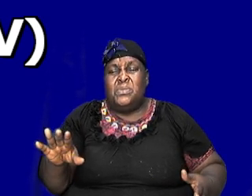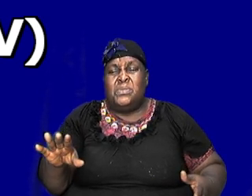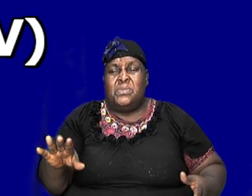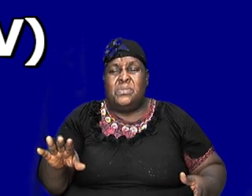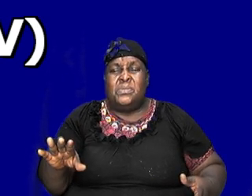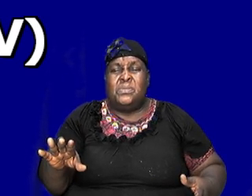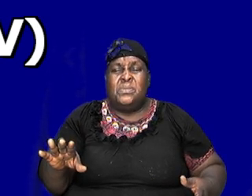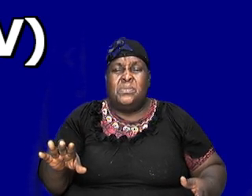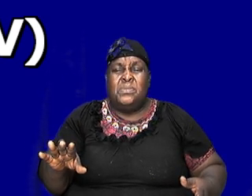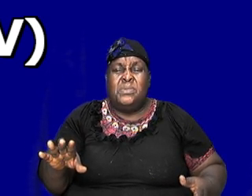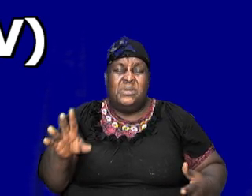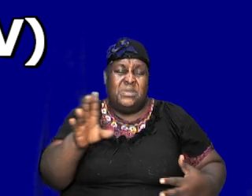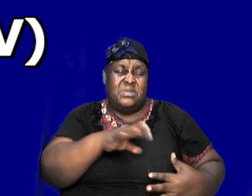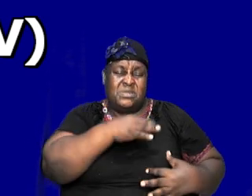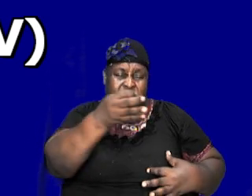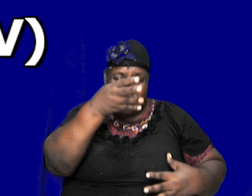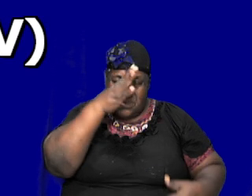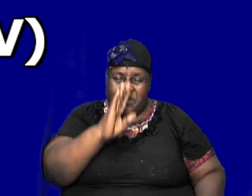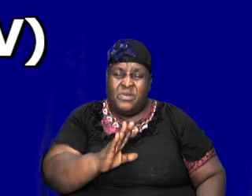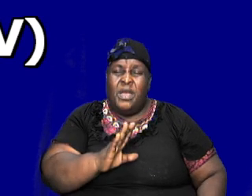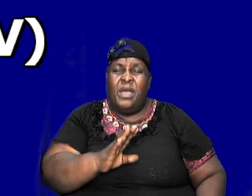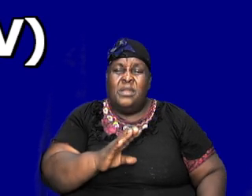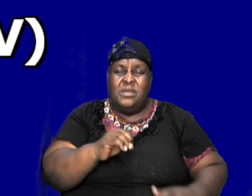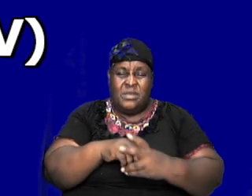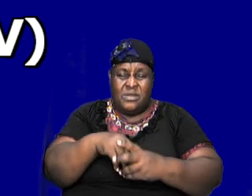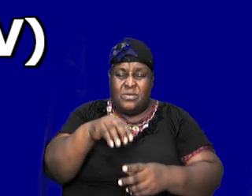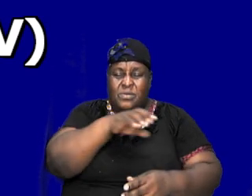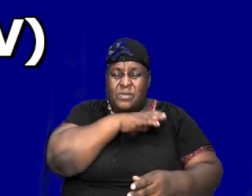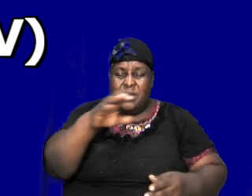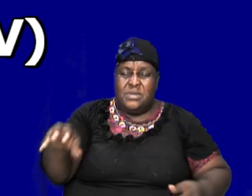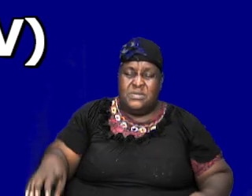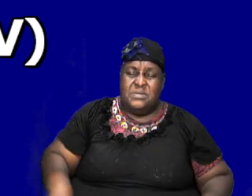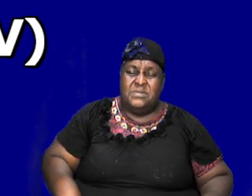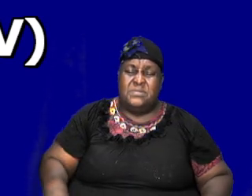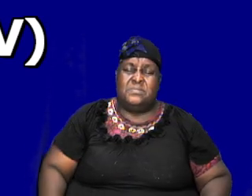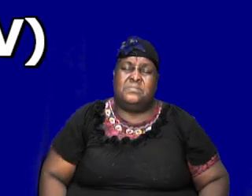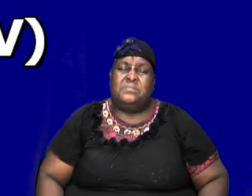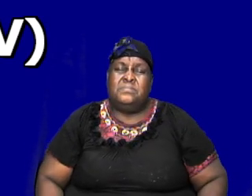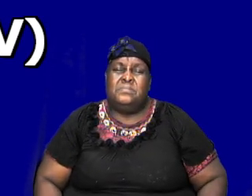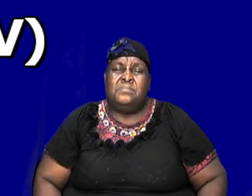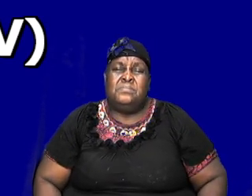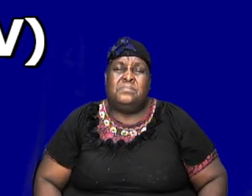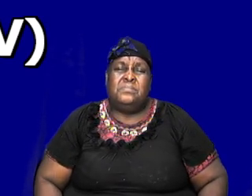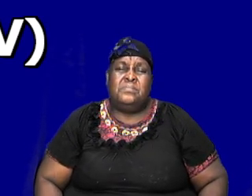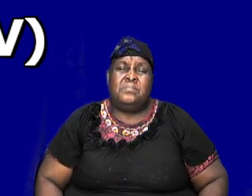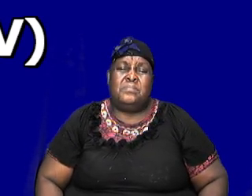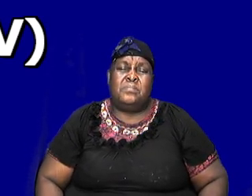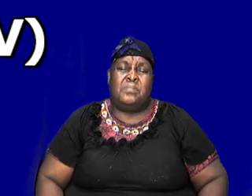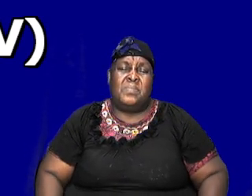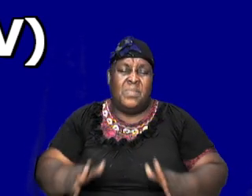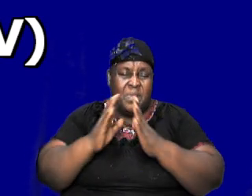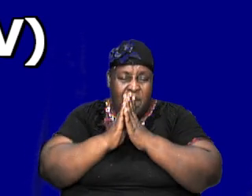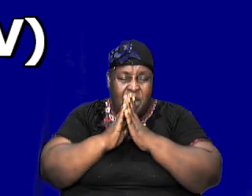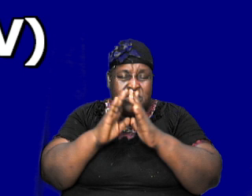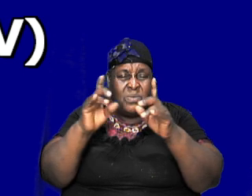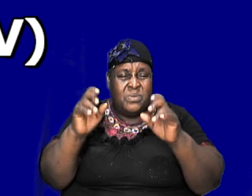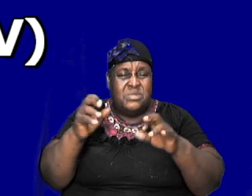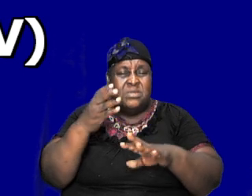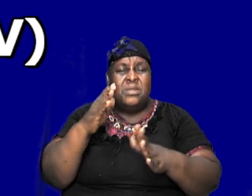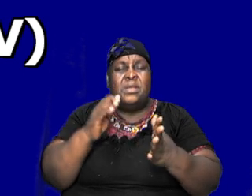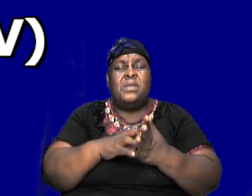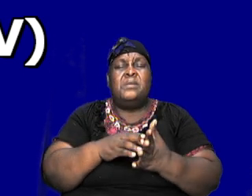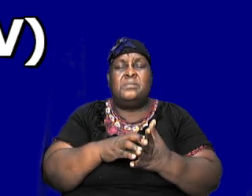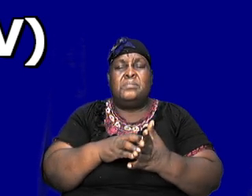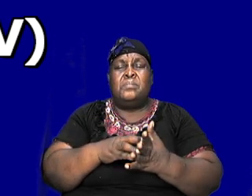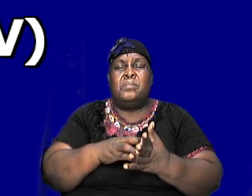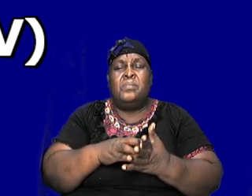what they didn't know is that the Spirit of God was in Christ. Alright? So he asked a question. He